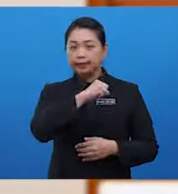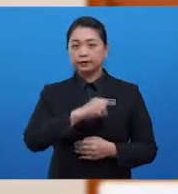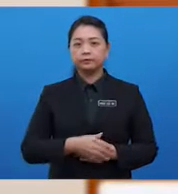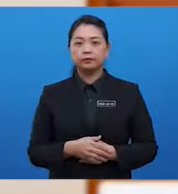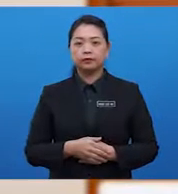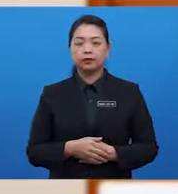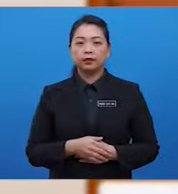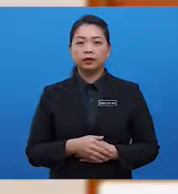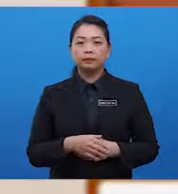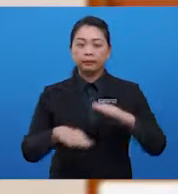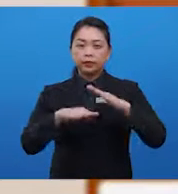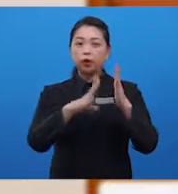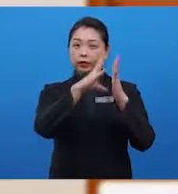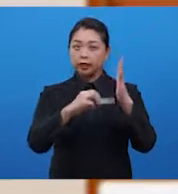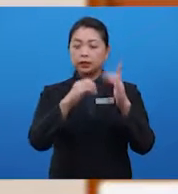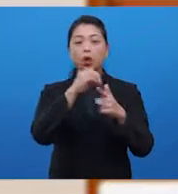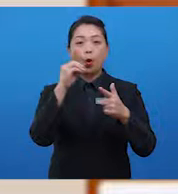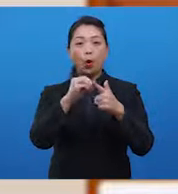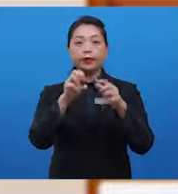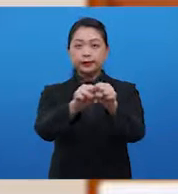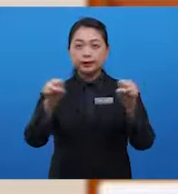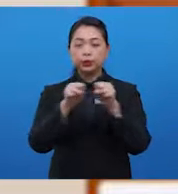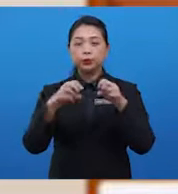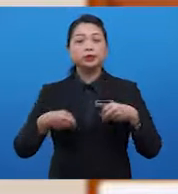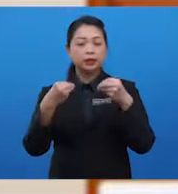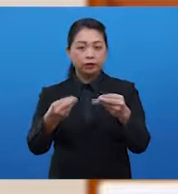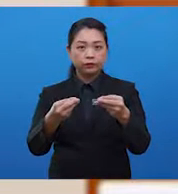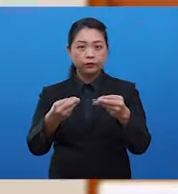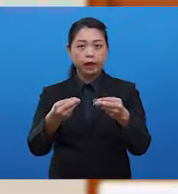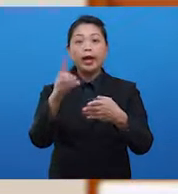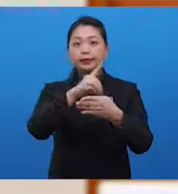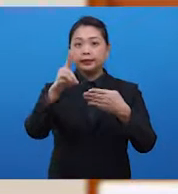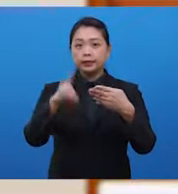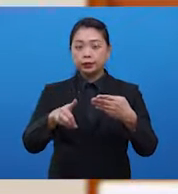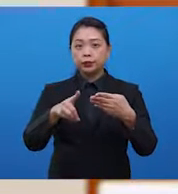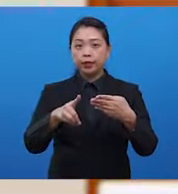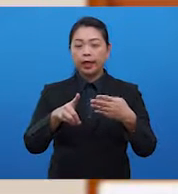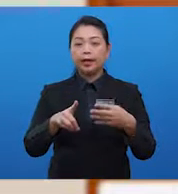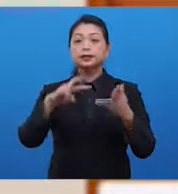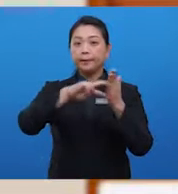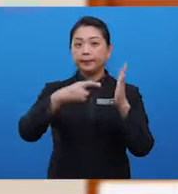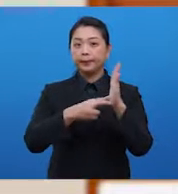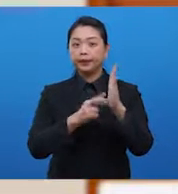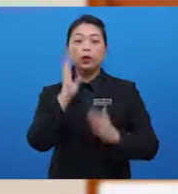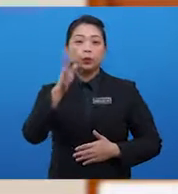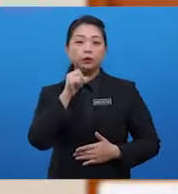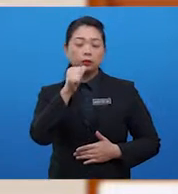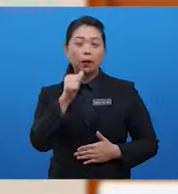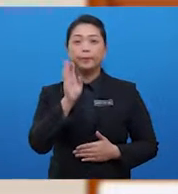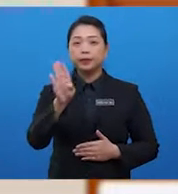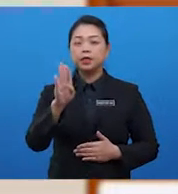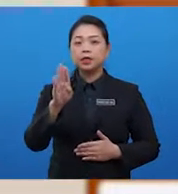or situation given and deduce from it, as the meaning will not be